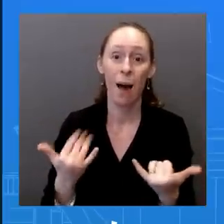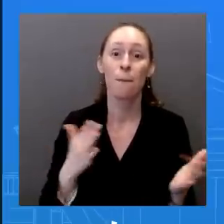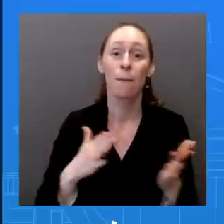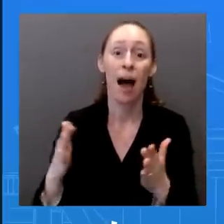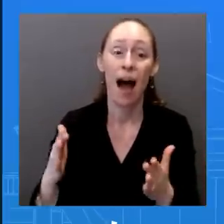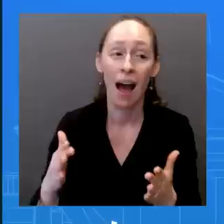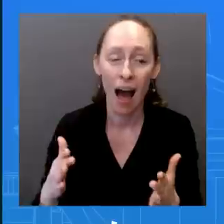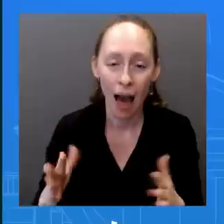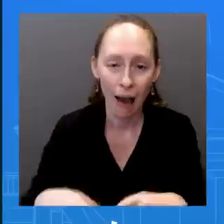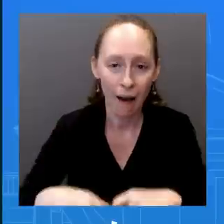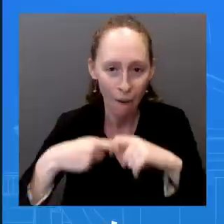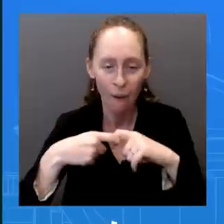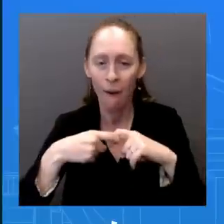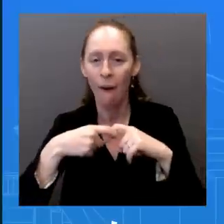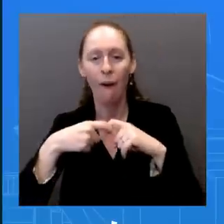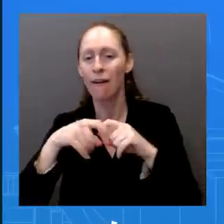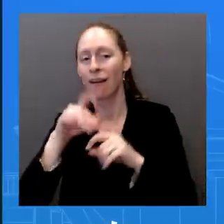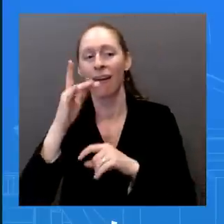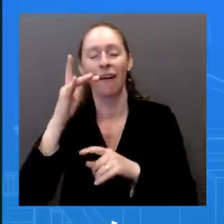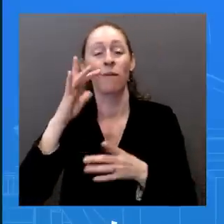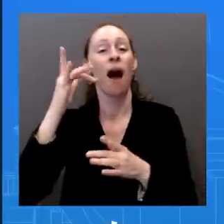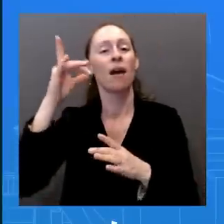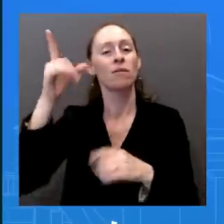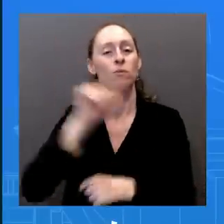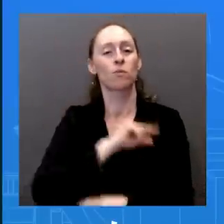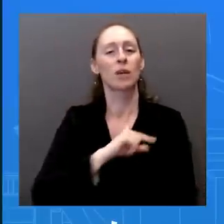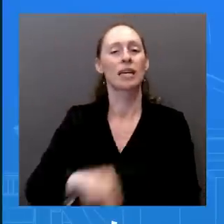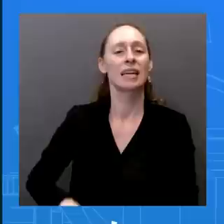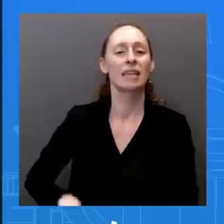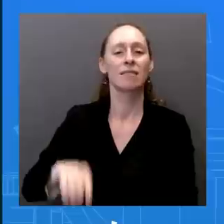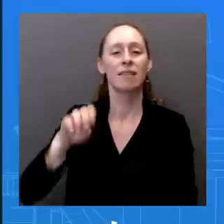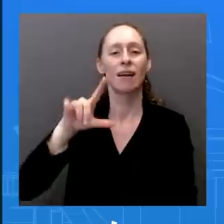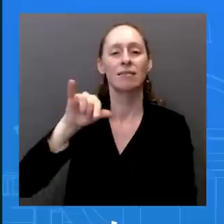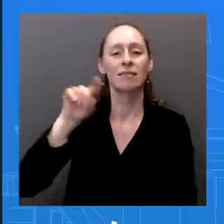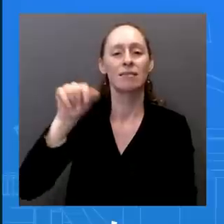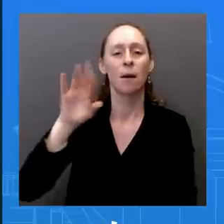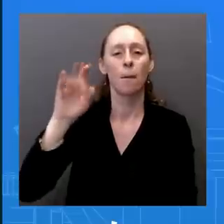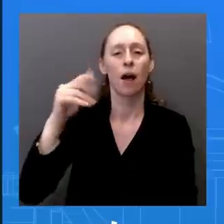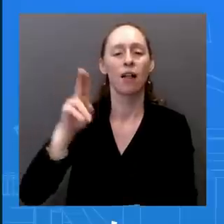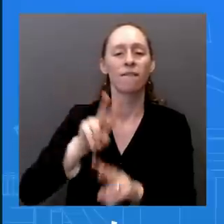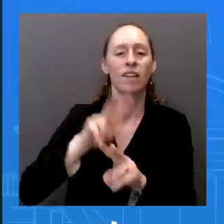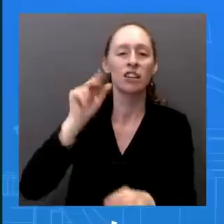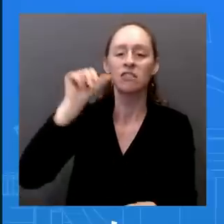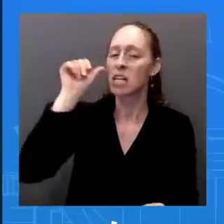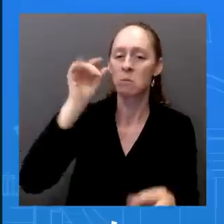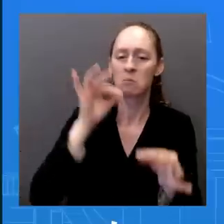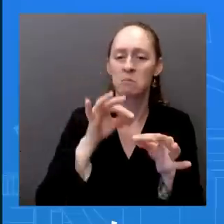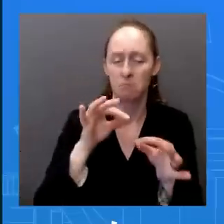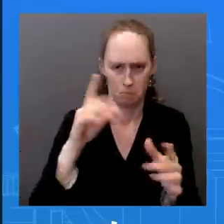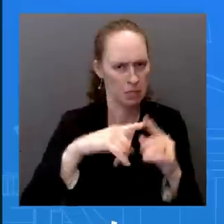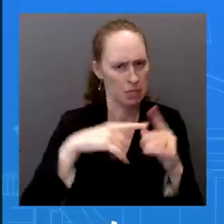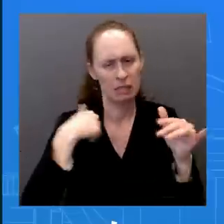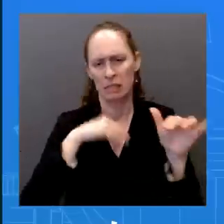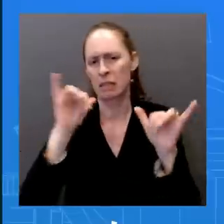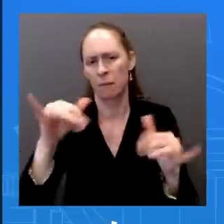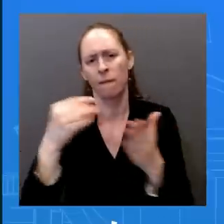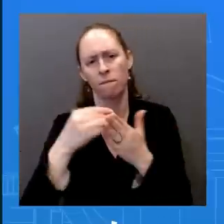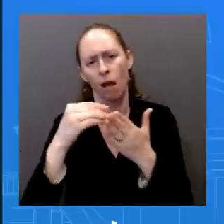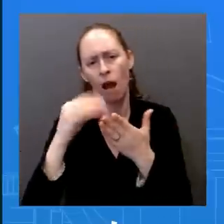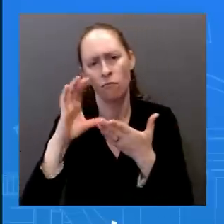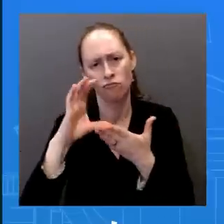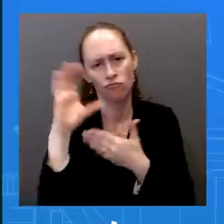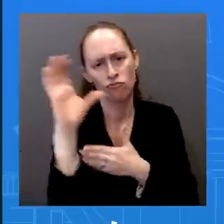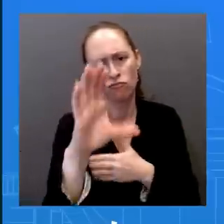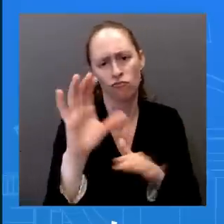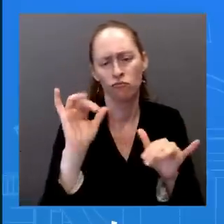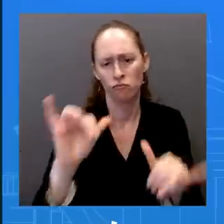going to make very robust financial commitments on humanitarian assistance, significantly greater than $100 million. In addition, we're going to